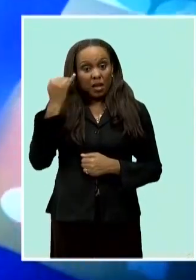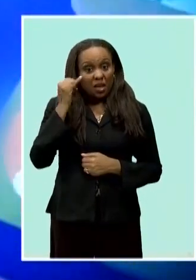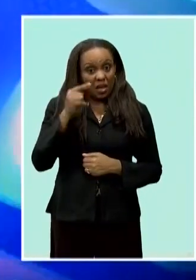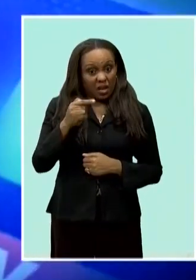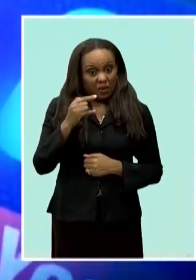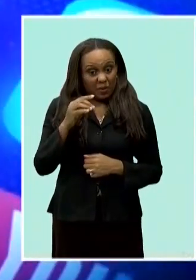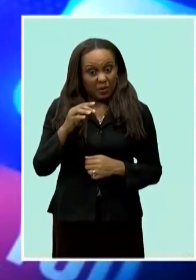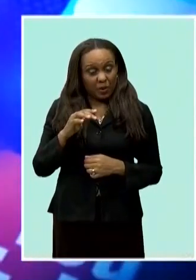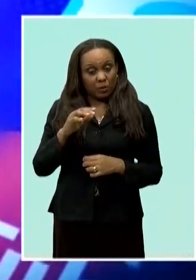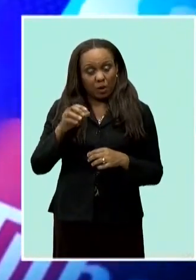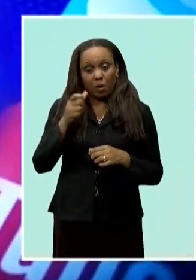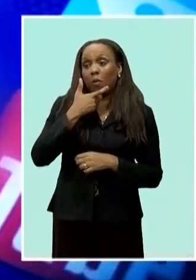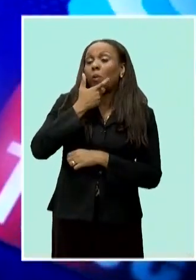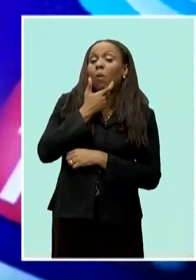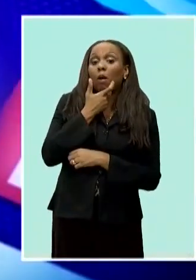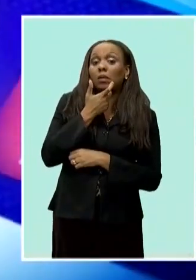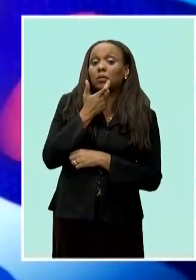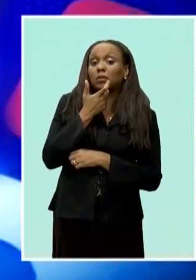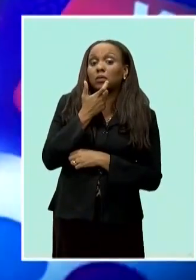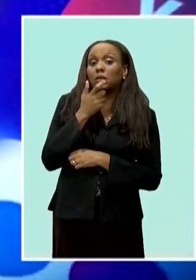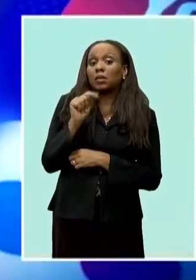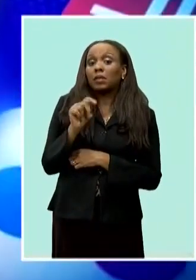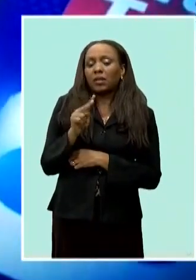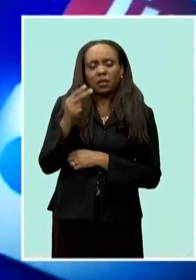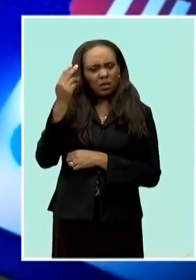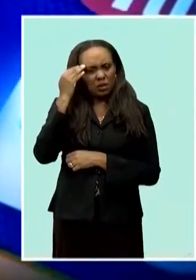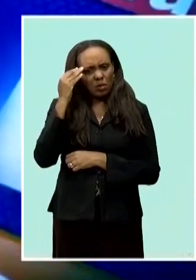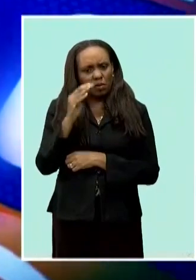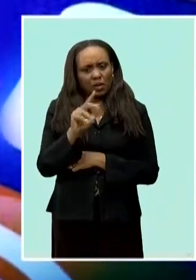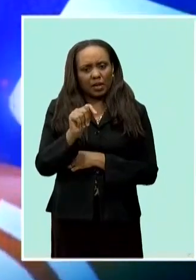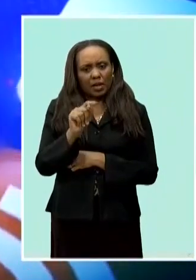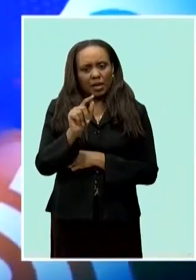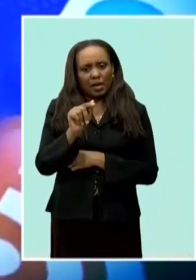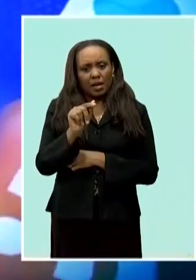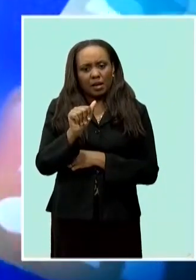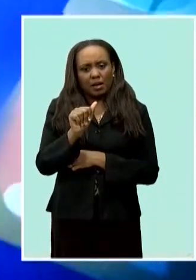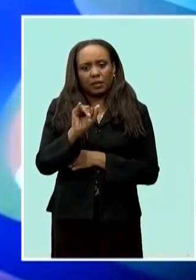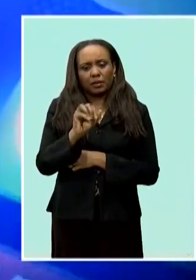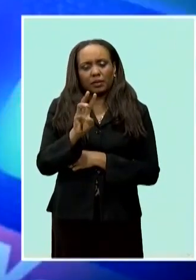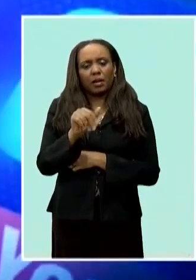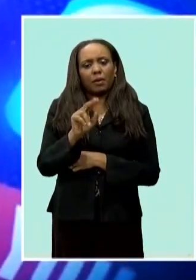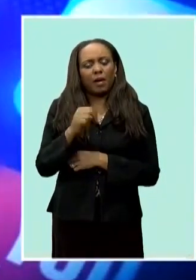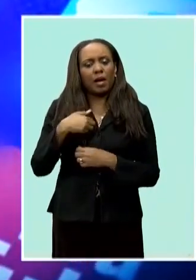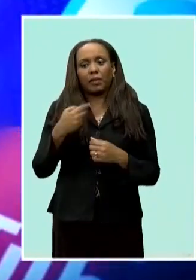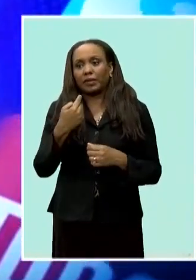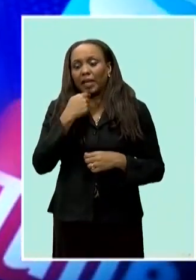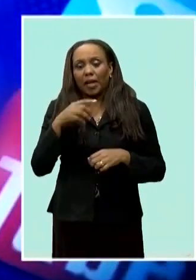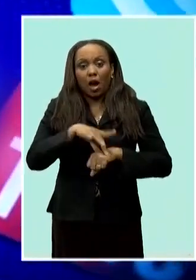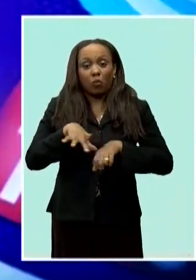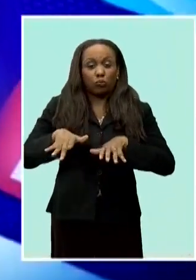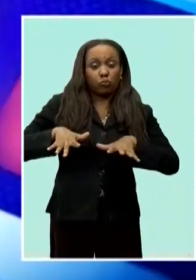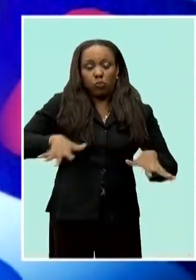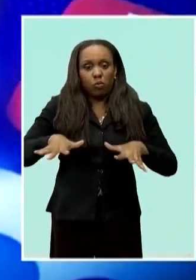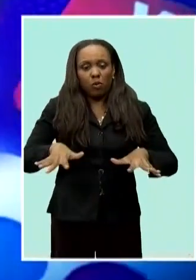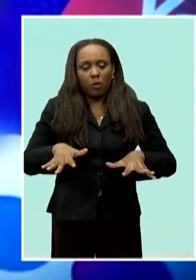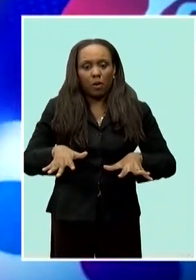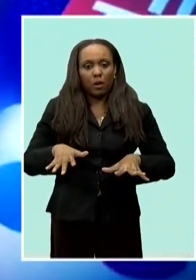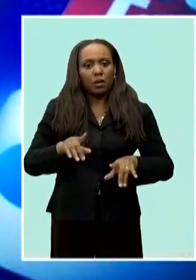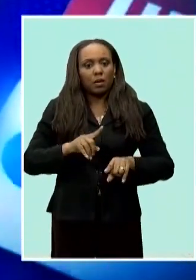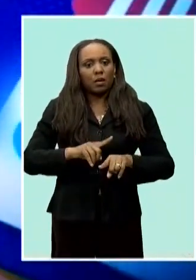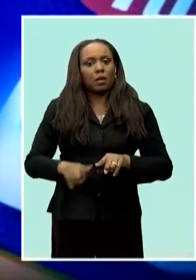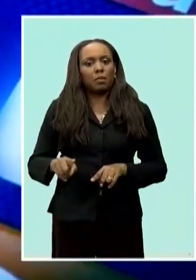move the country forward. She completely agrees with the PM as she says the problems identified are why she hardly goes to Bridgetown,